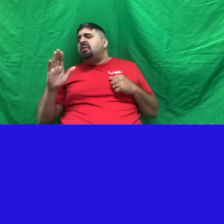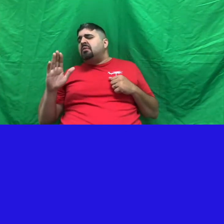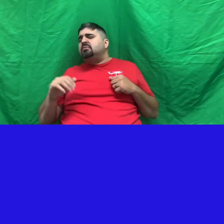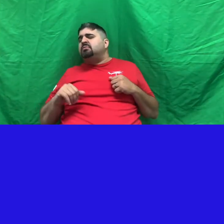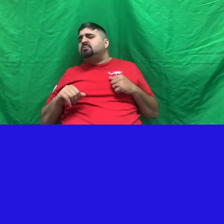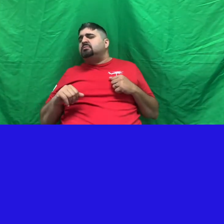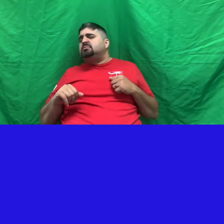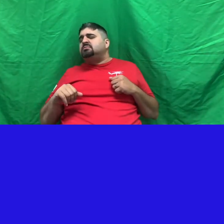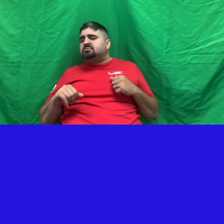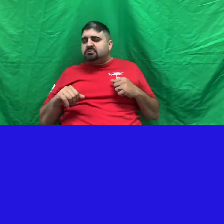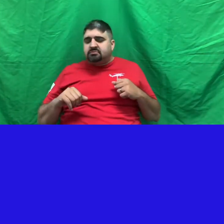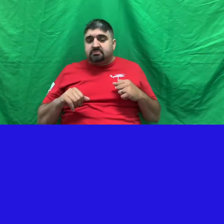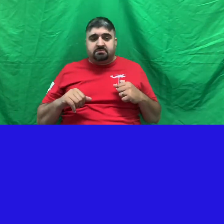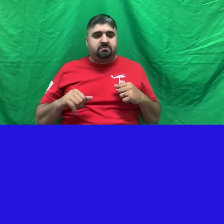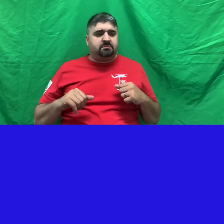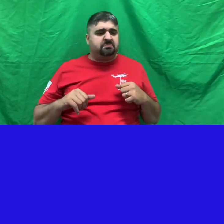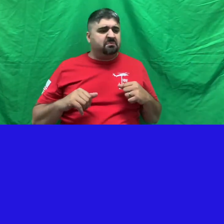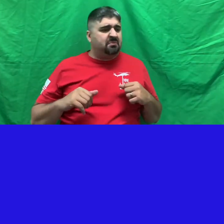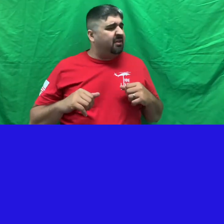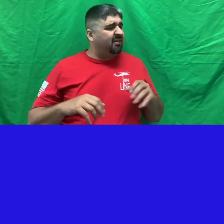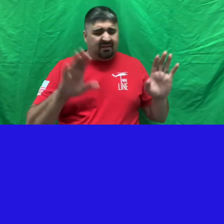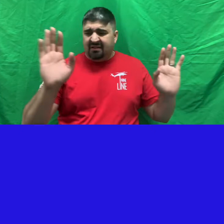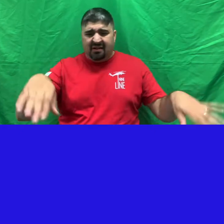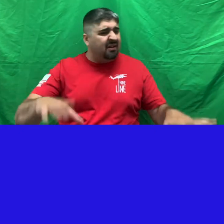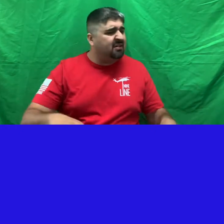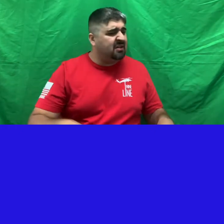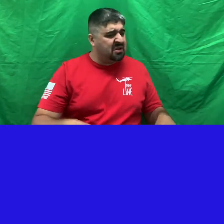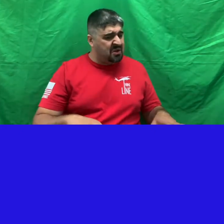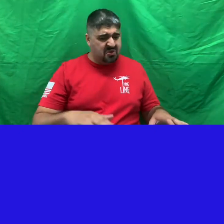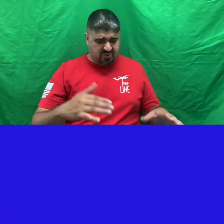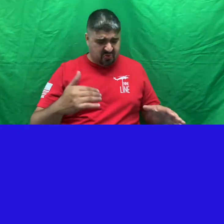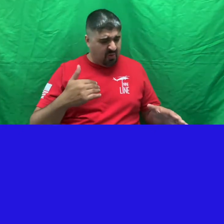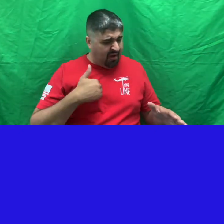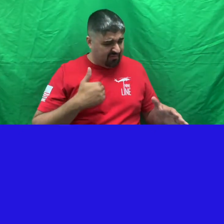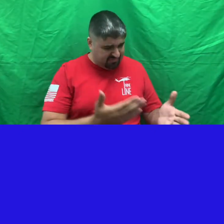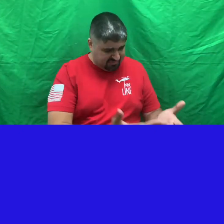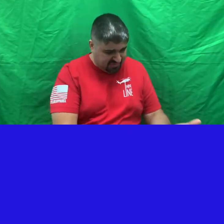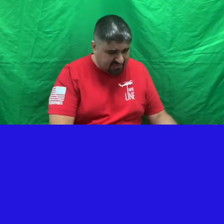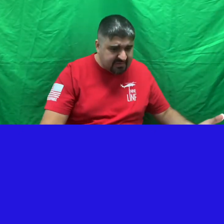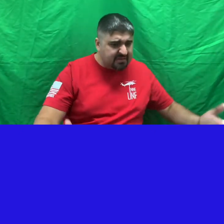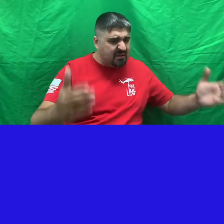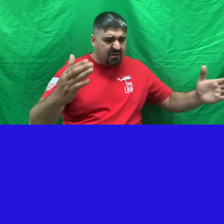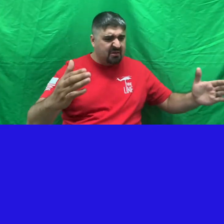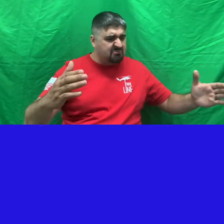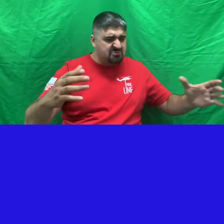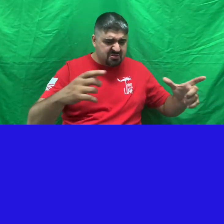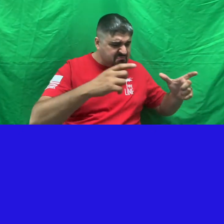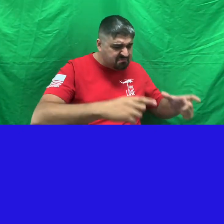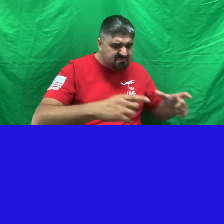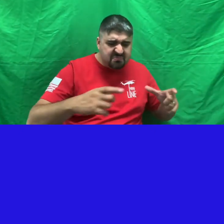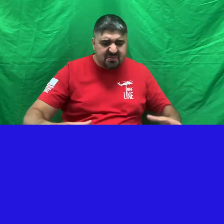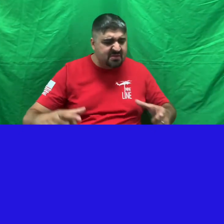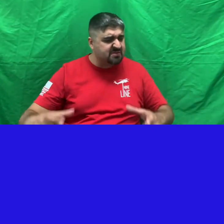"Your kitchen sink is filled with dirty dishes," said Frog.